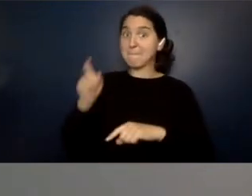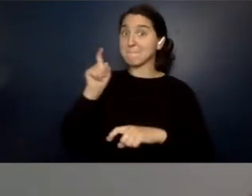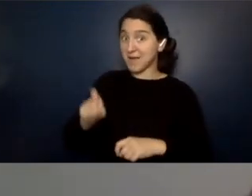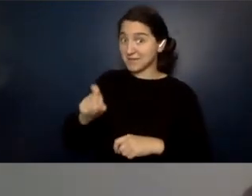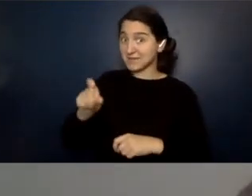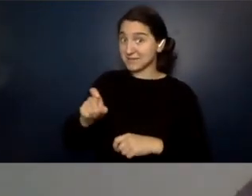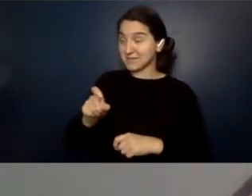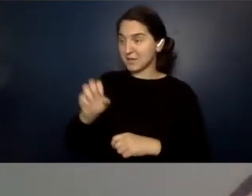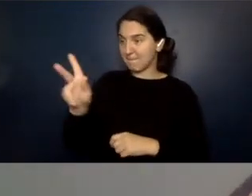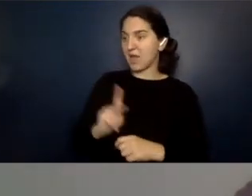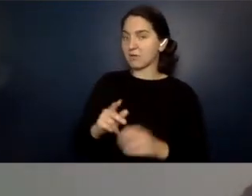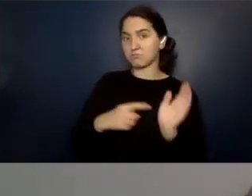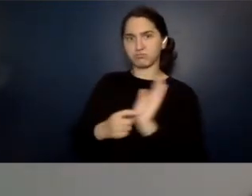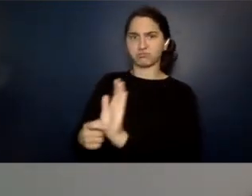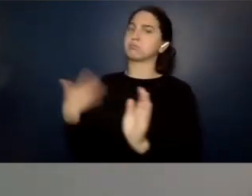which you live.